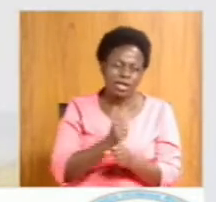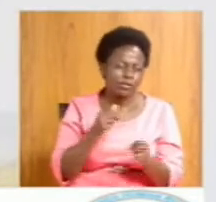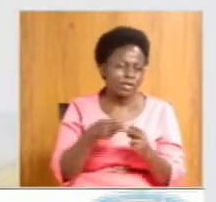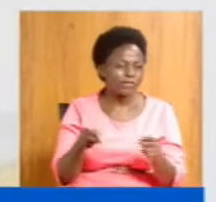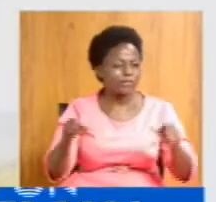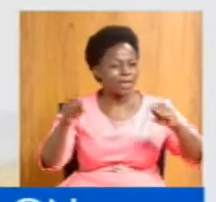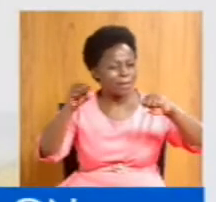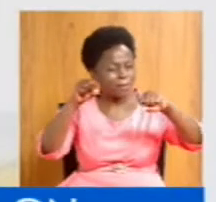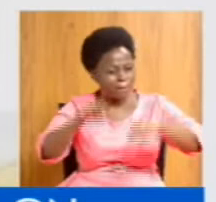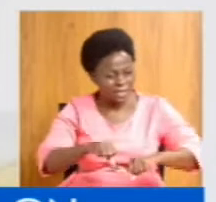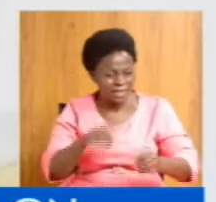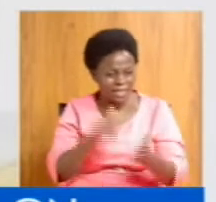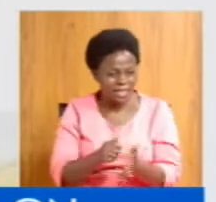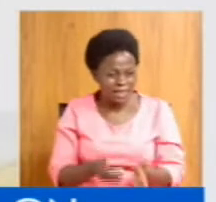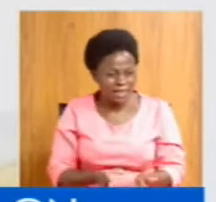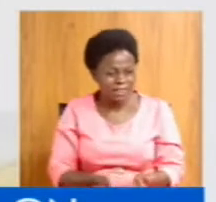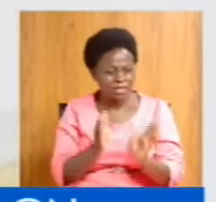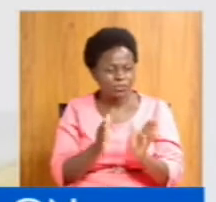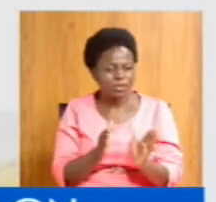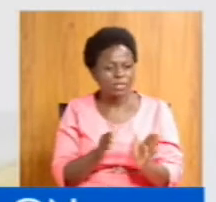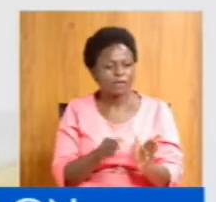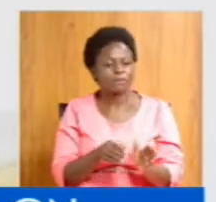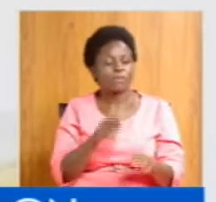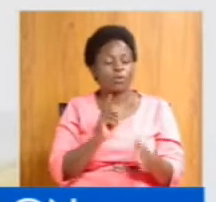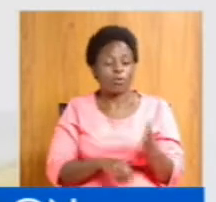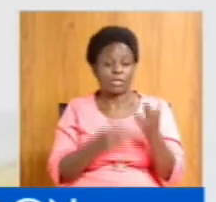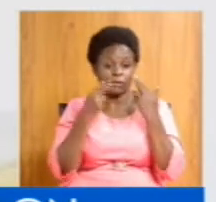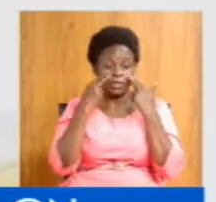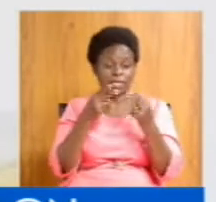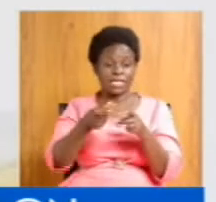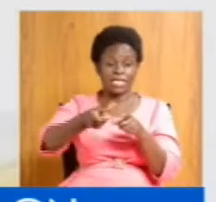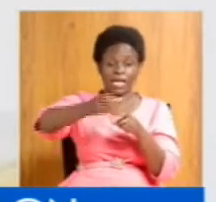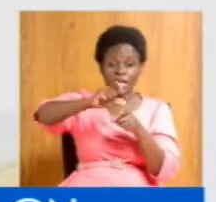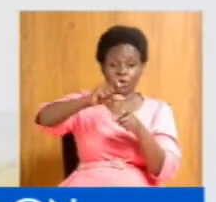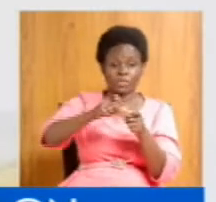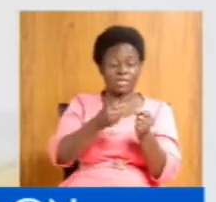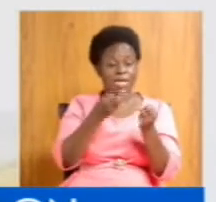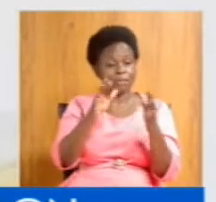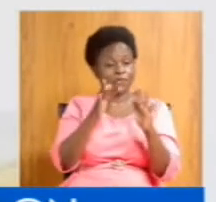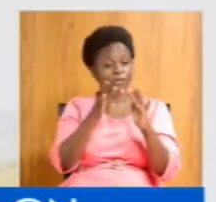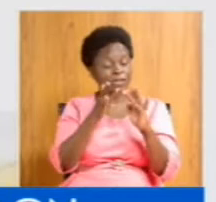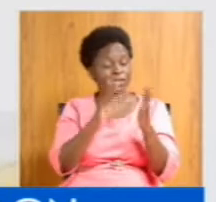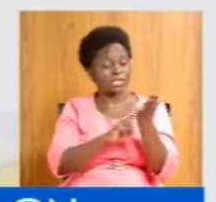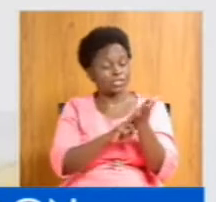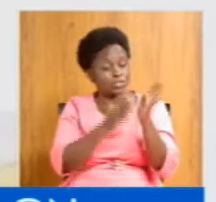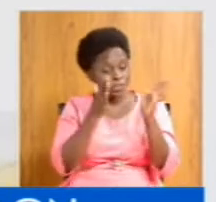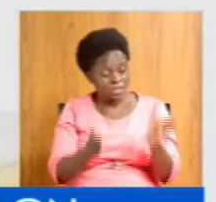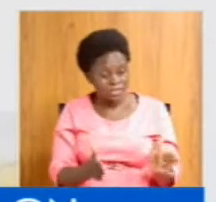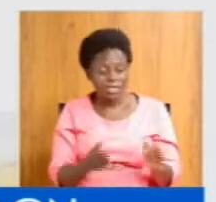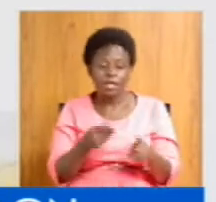badly in that regard. So the metrics that we are looking at in the increase of the number of internet users from